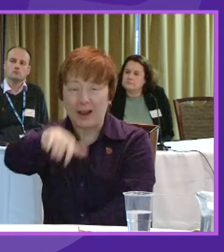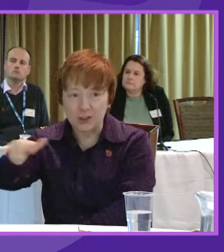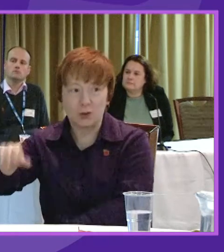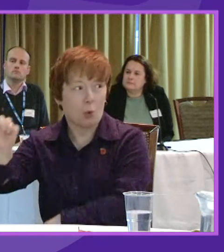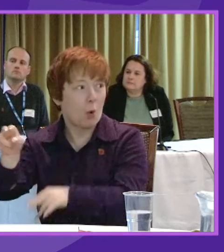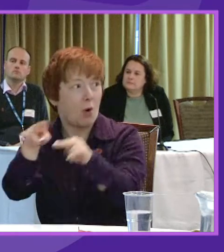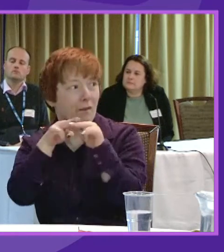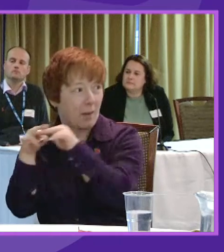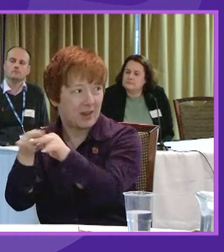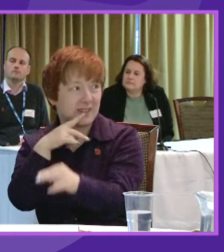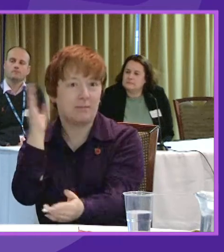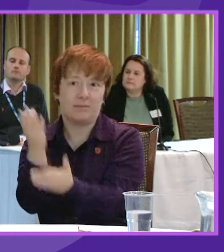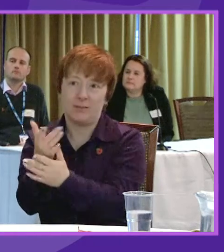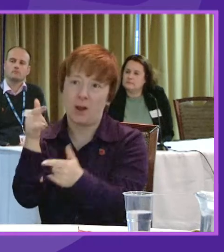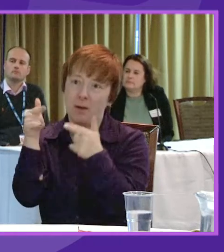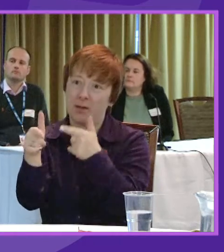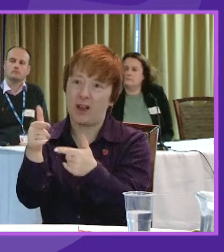relatives.